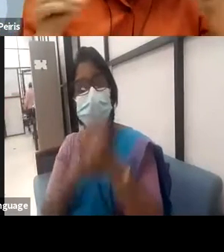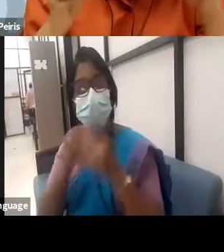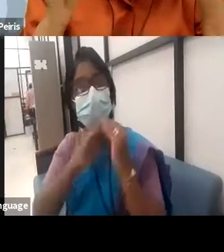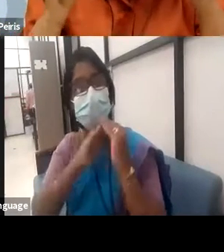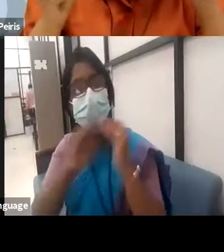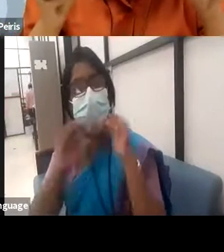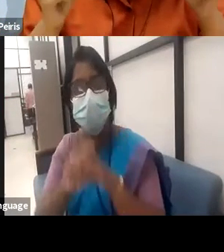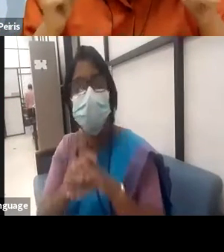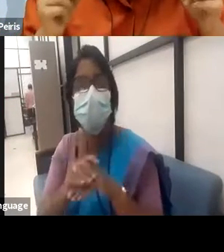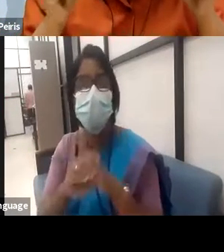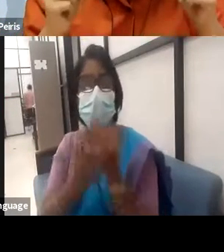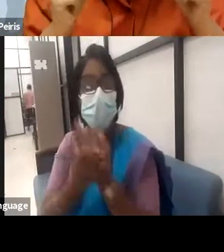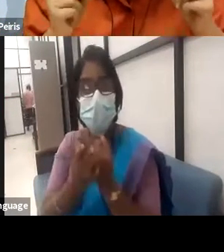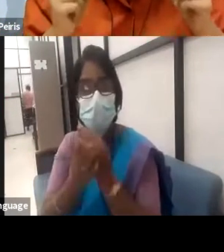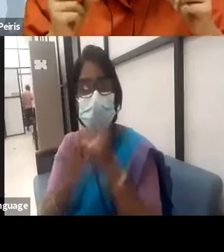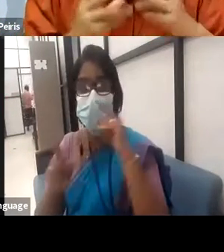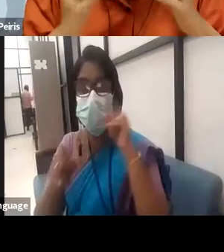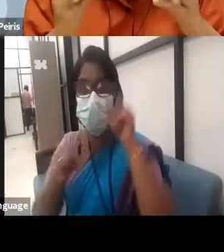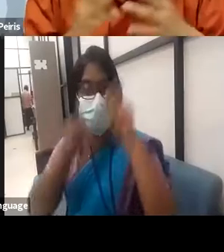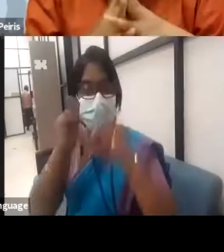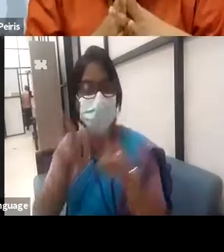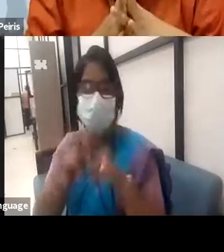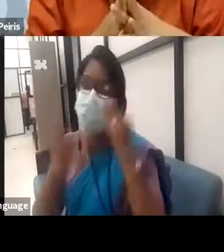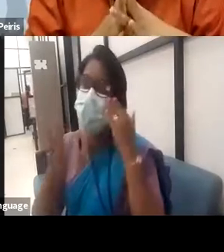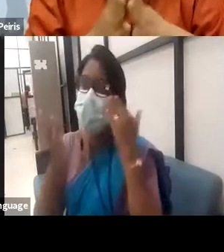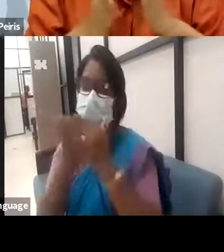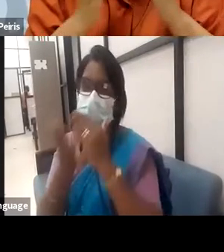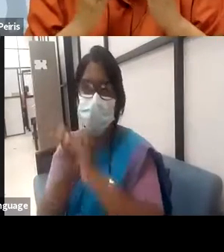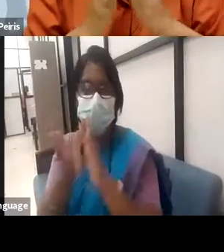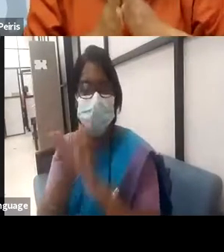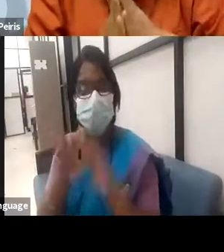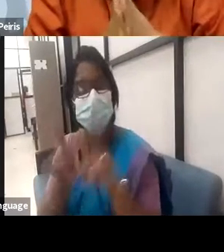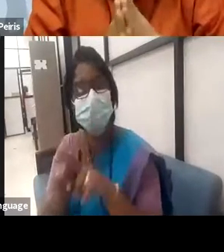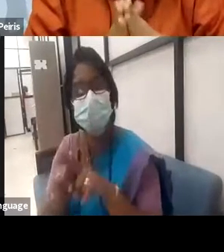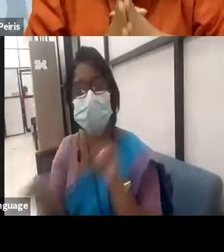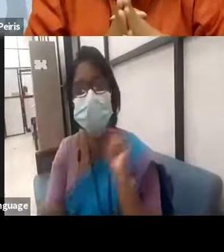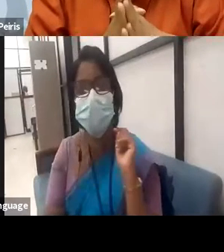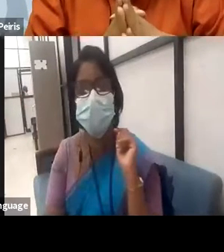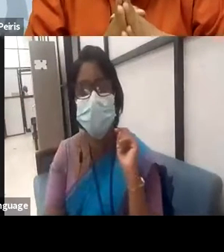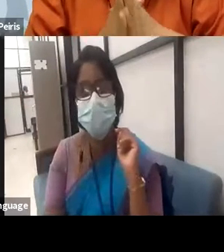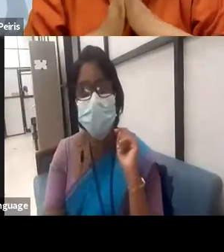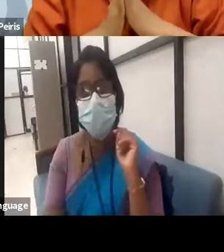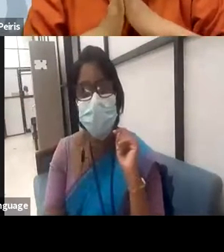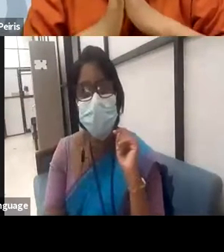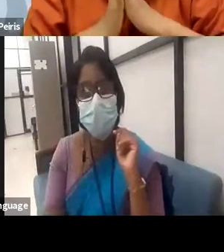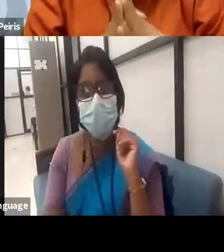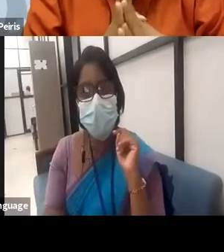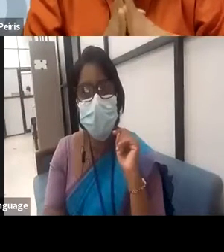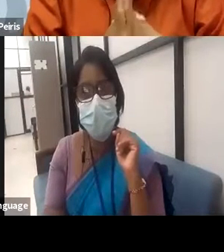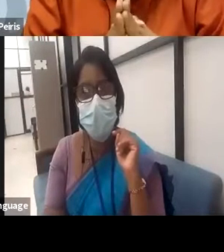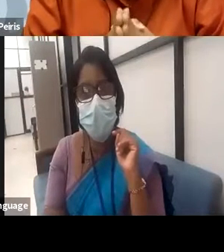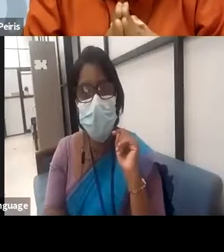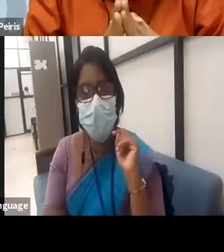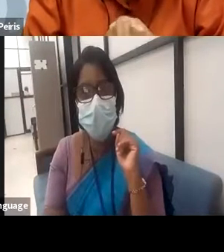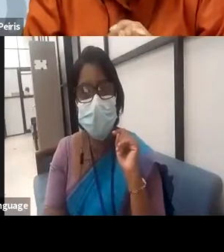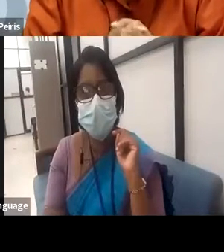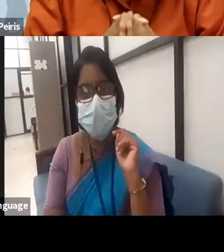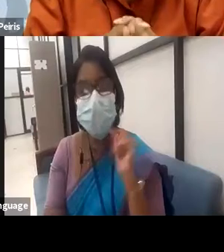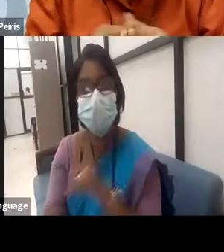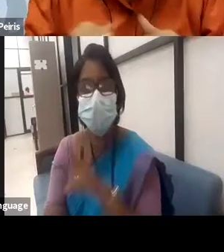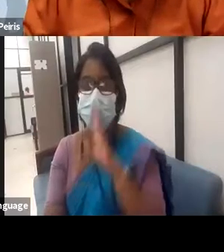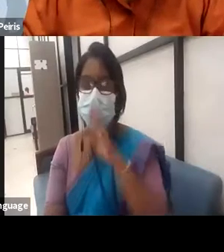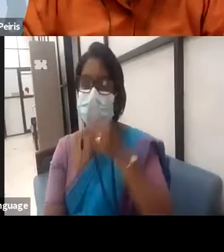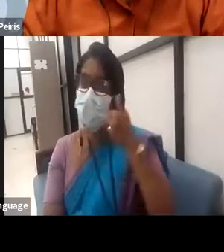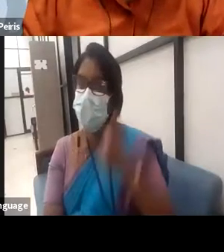huge thing in a really long, short time. I'm open to questions, but the crux of it is, what must